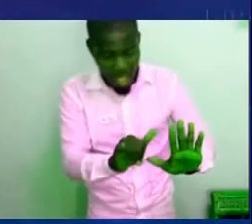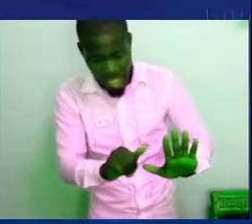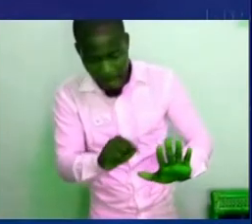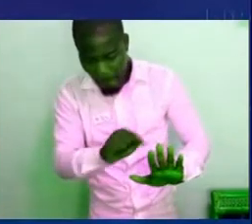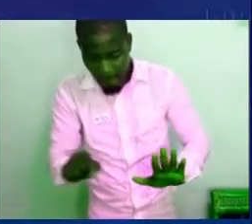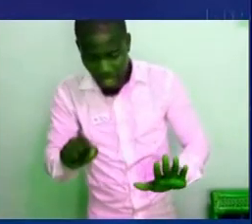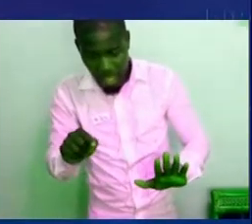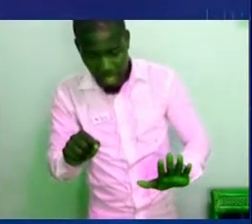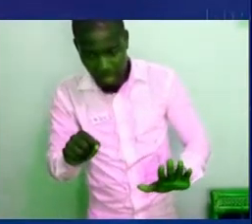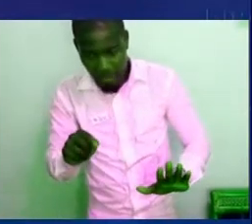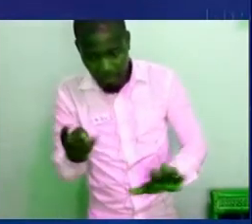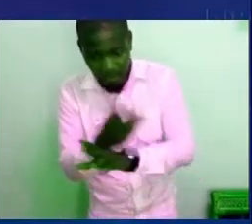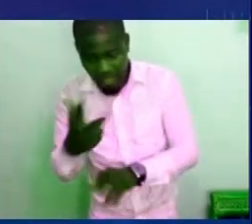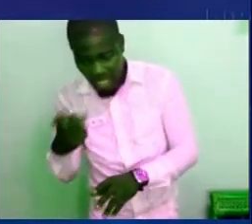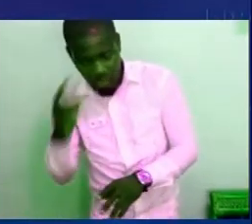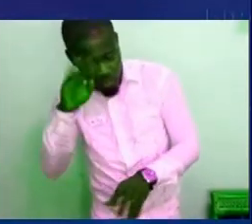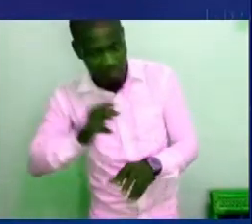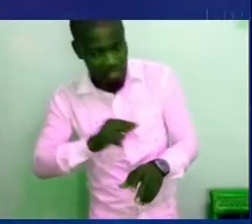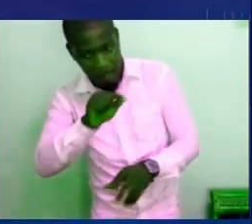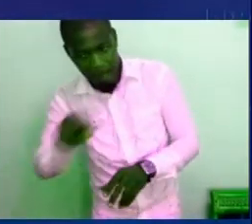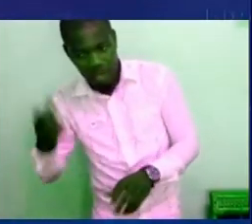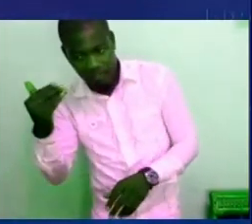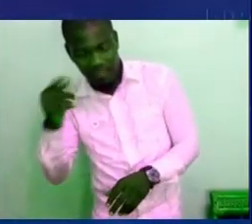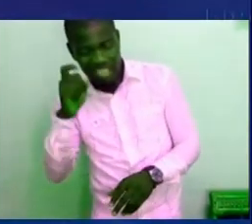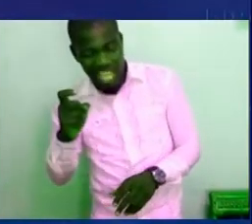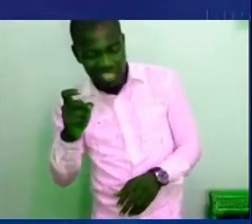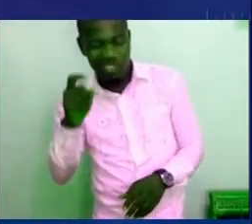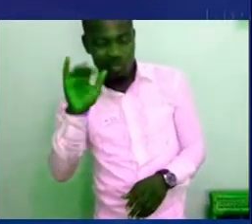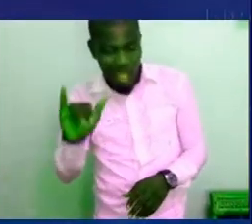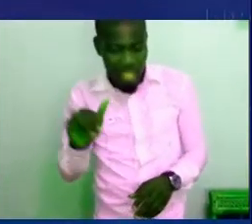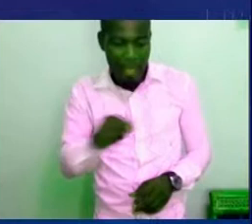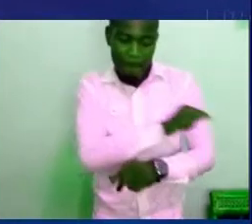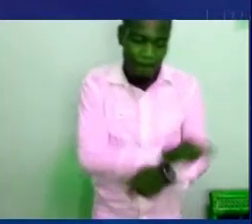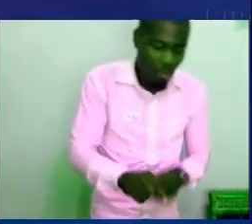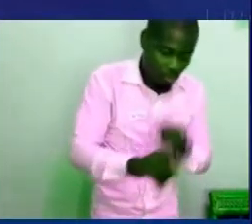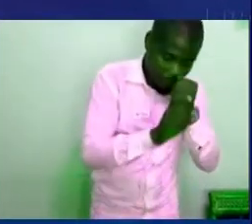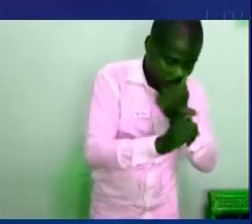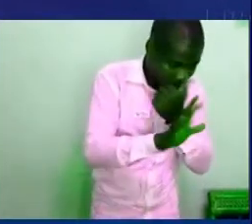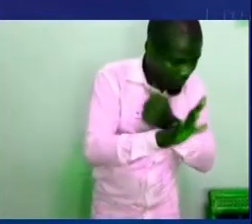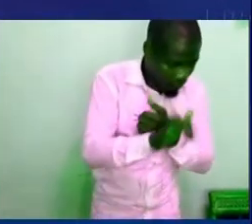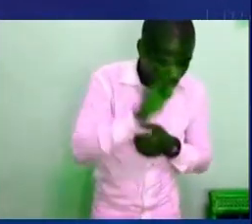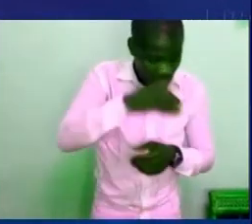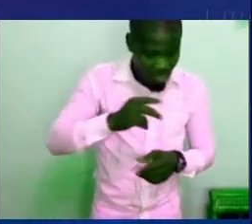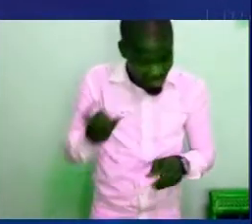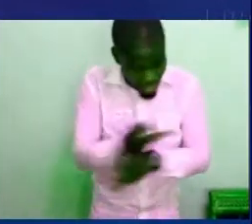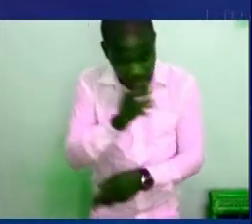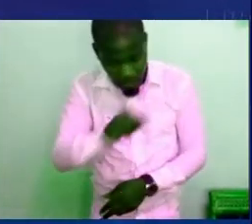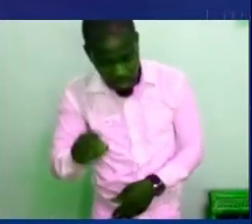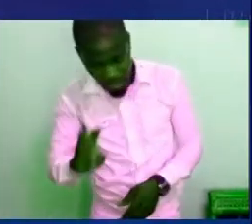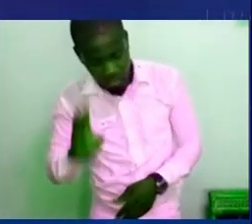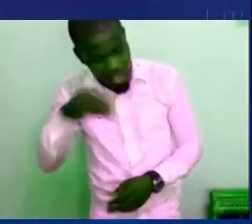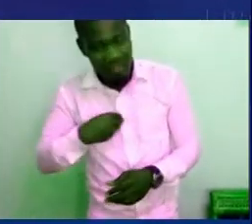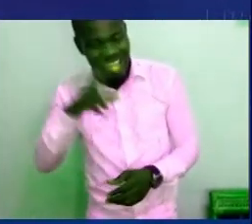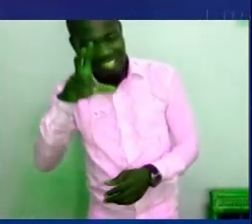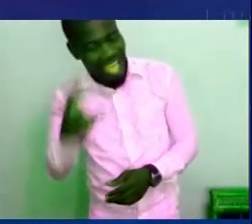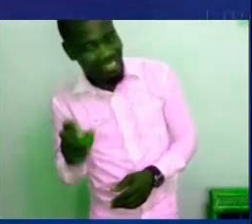2xy, minus 5y times 3x will give us minus 15xy, and then minus